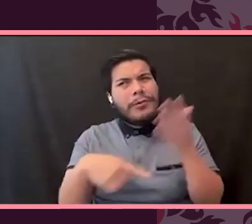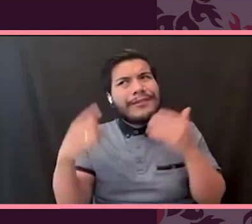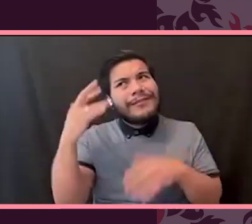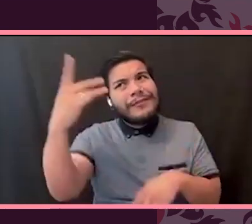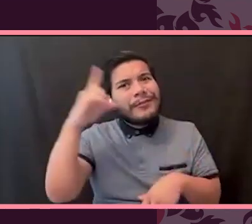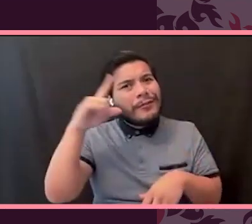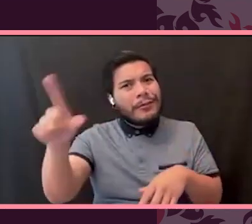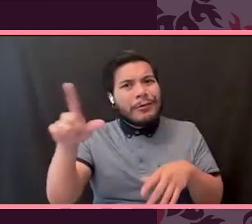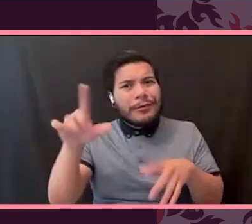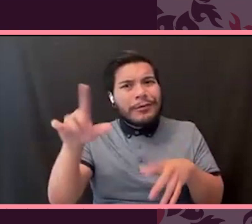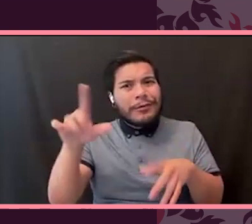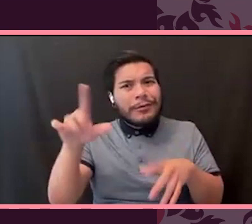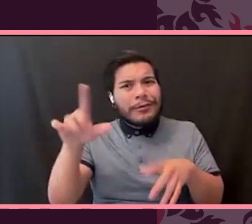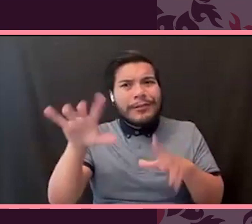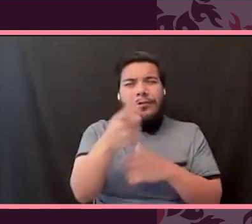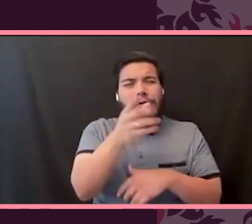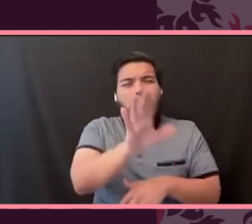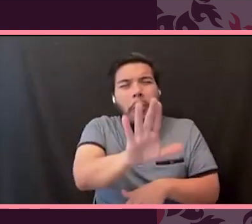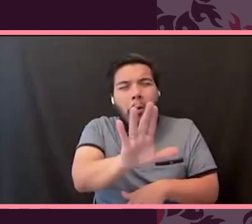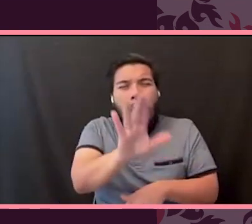as you see it?